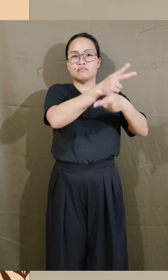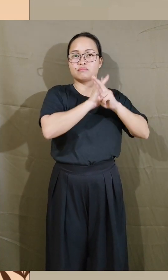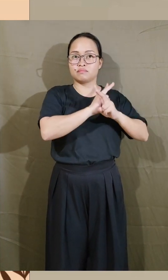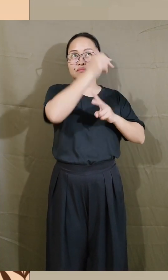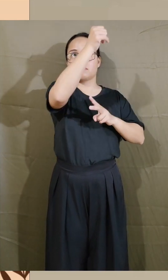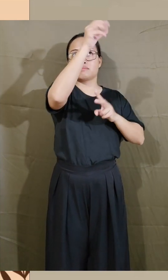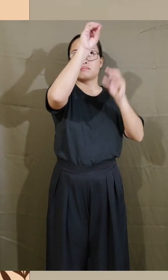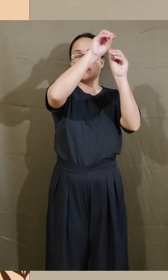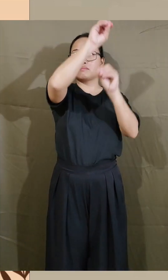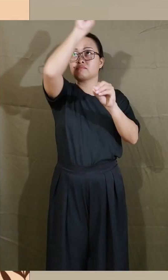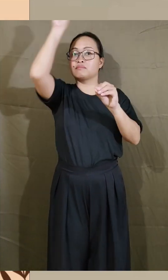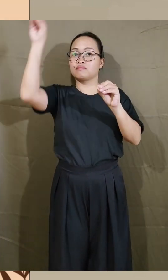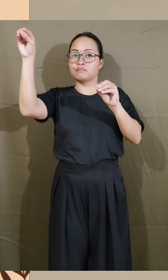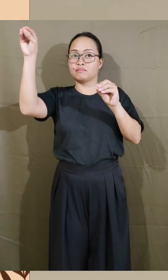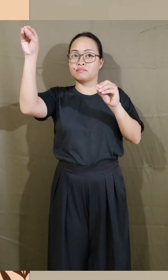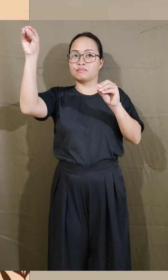place.